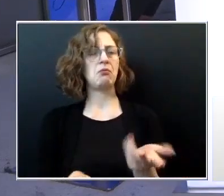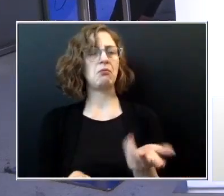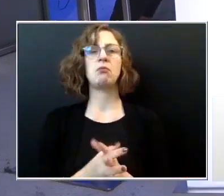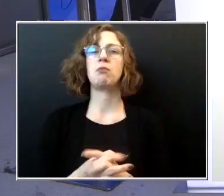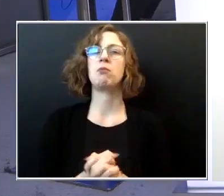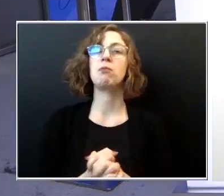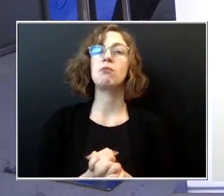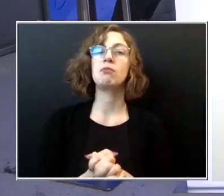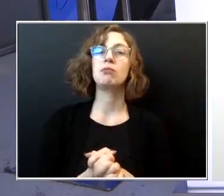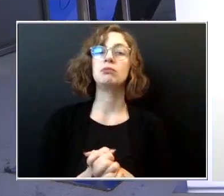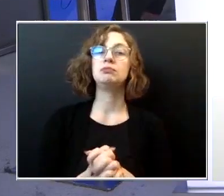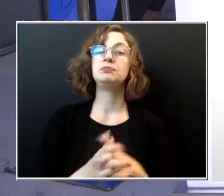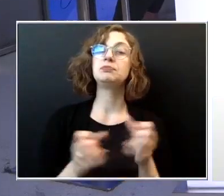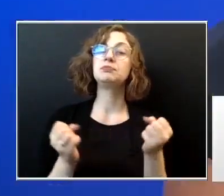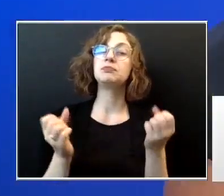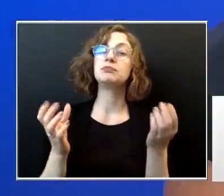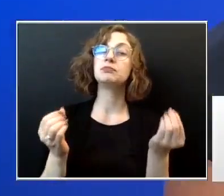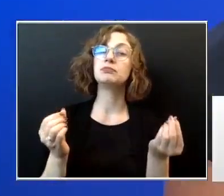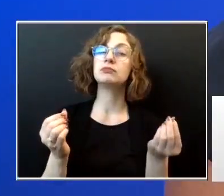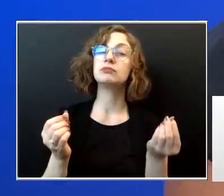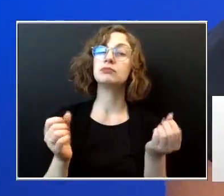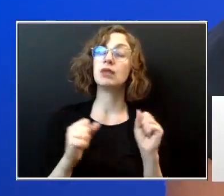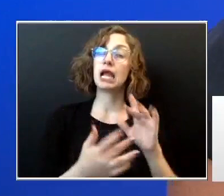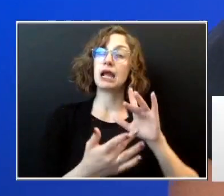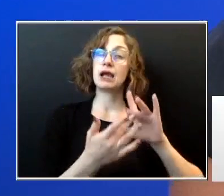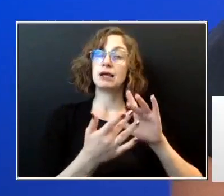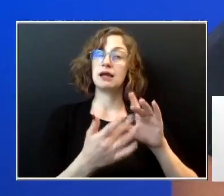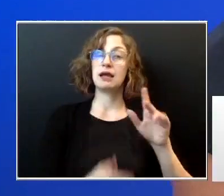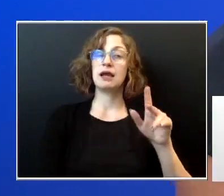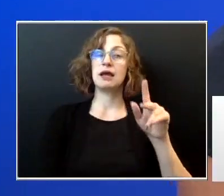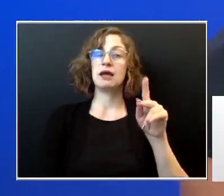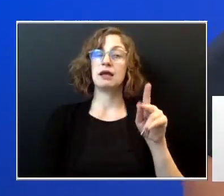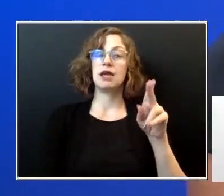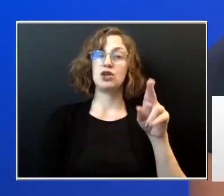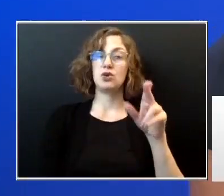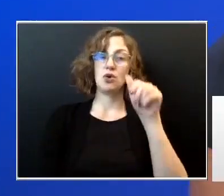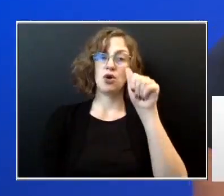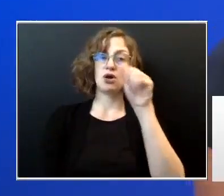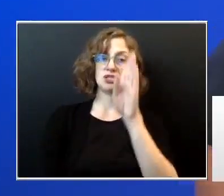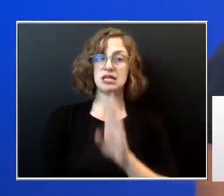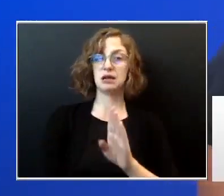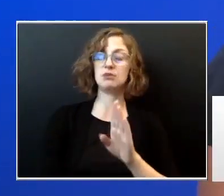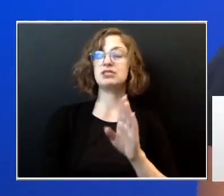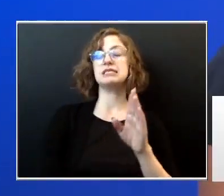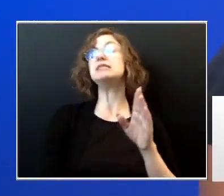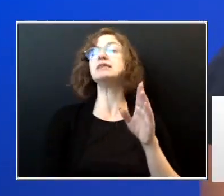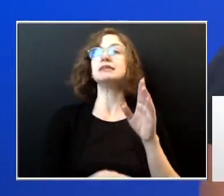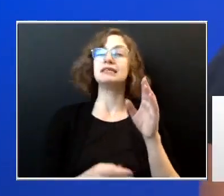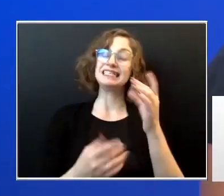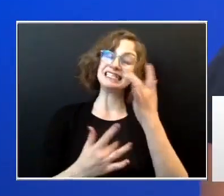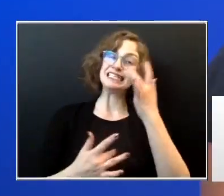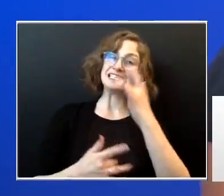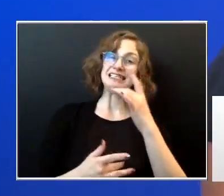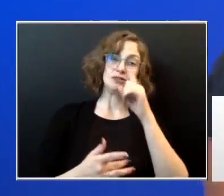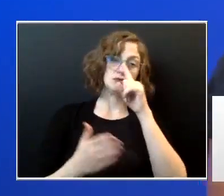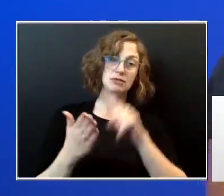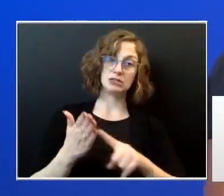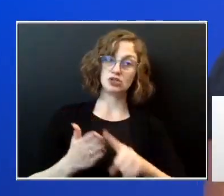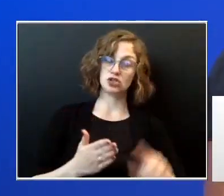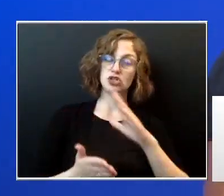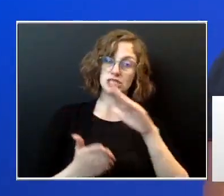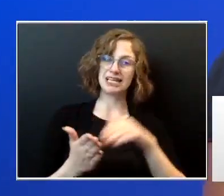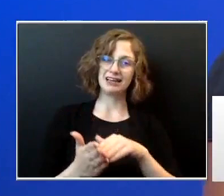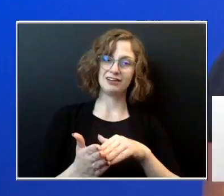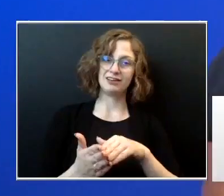So you can contact the KU Alzheimer's Disease Research Center, and if you go to